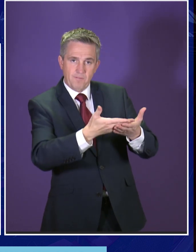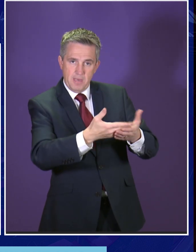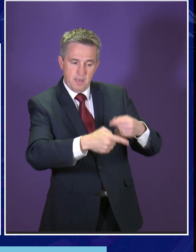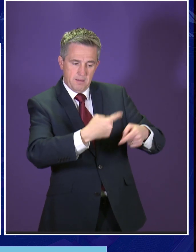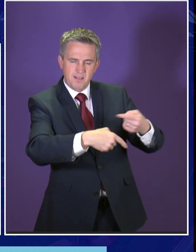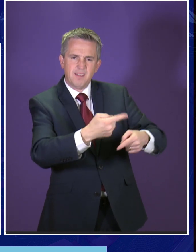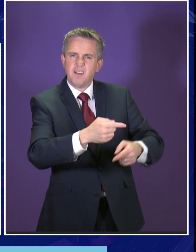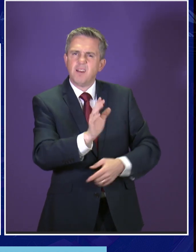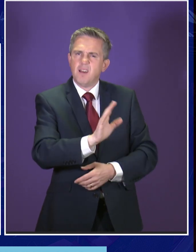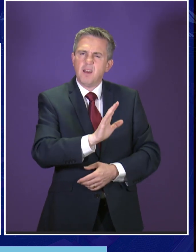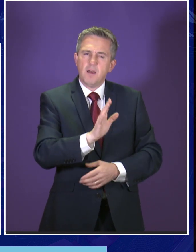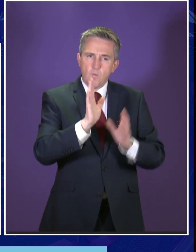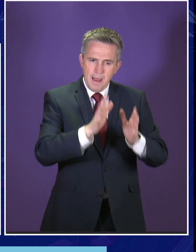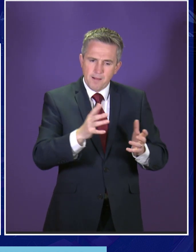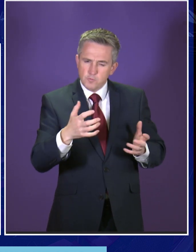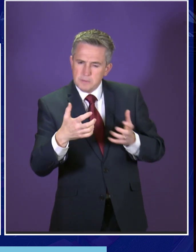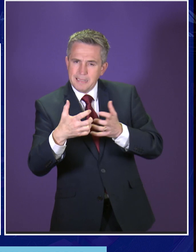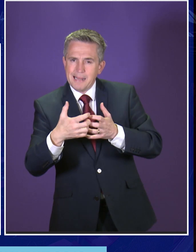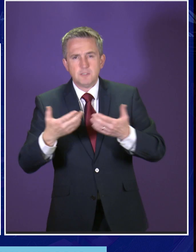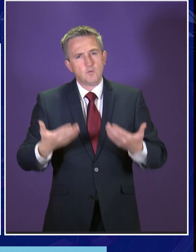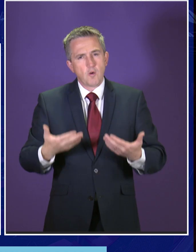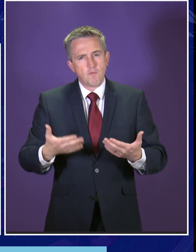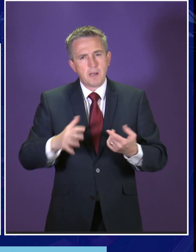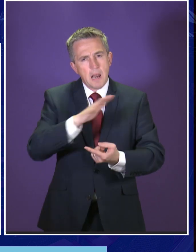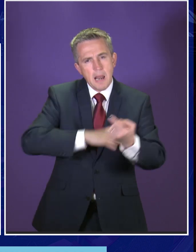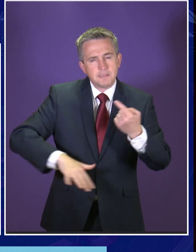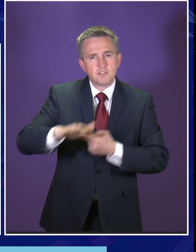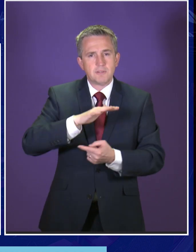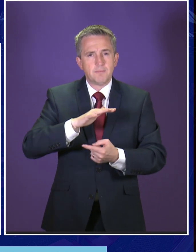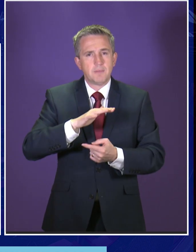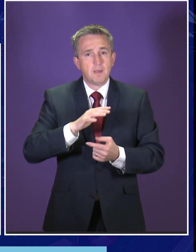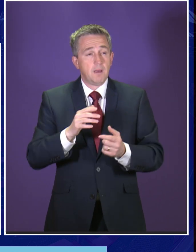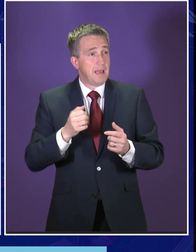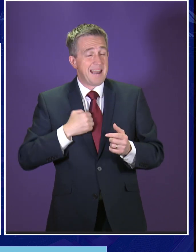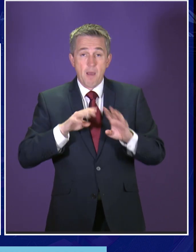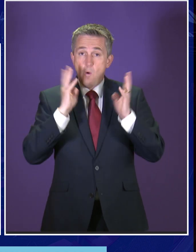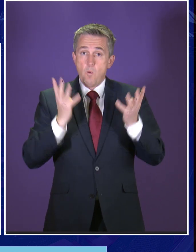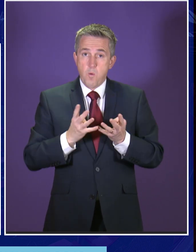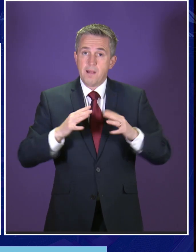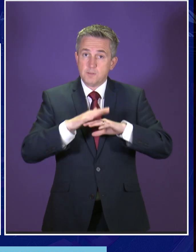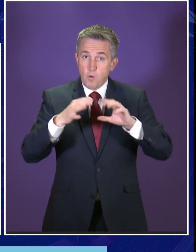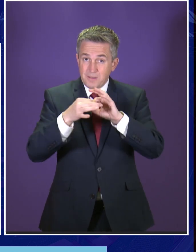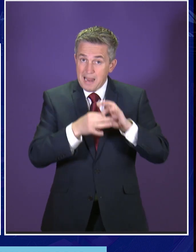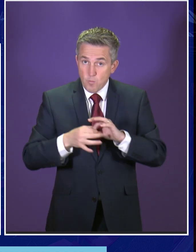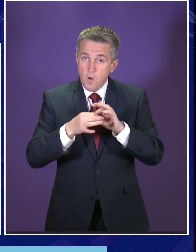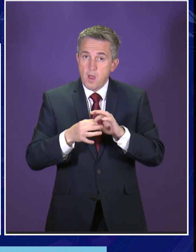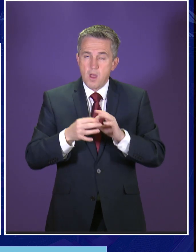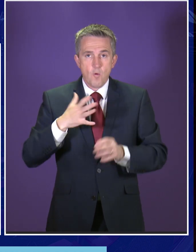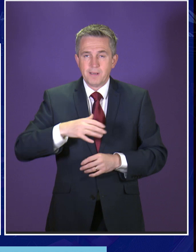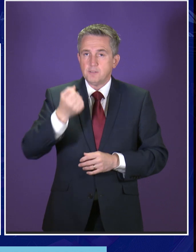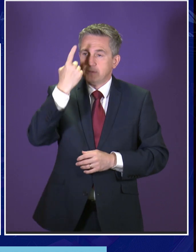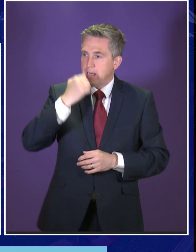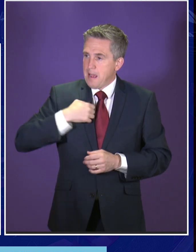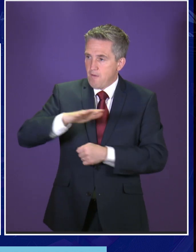practitioners and disallows the connection to landscape. I believe in our increasingly networked world, we must understand our environment